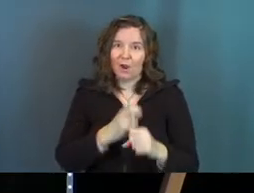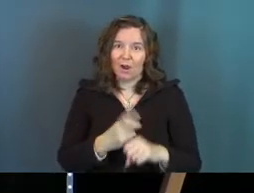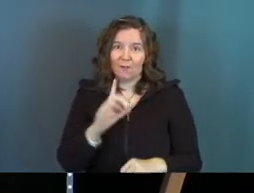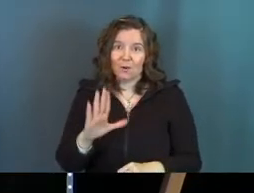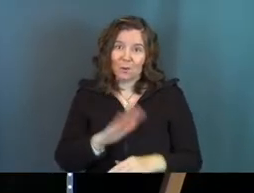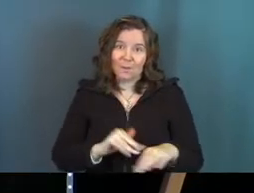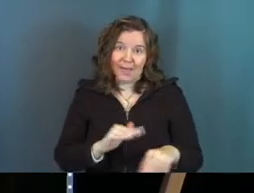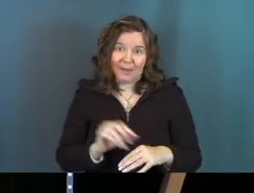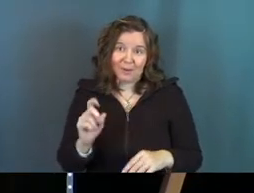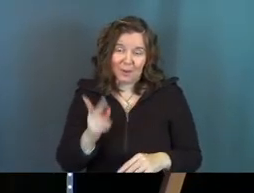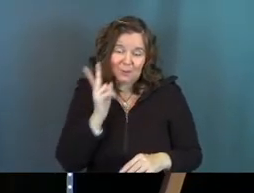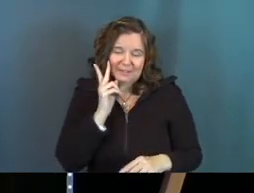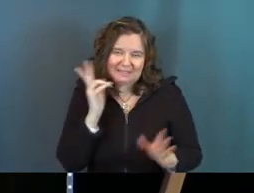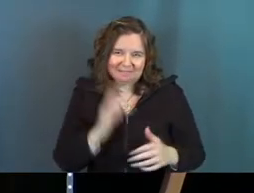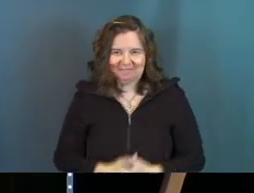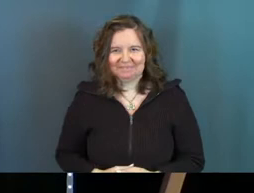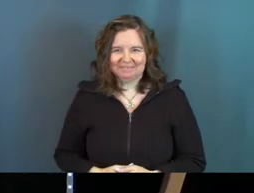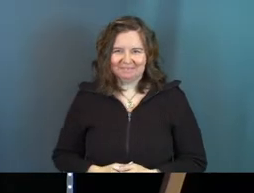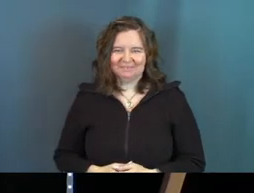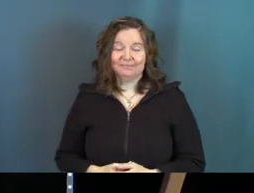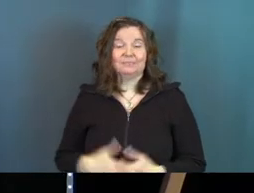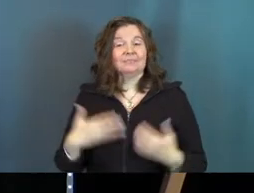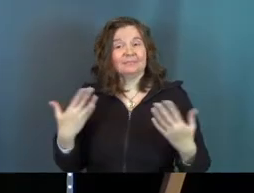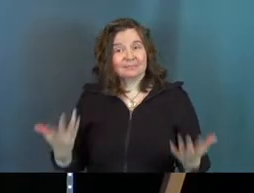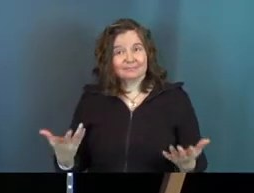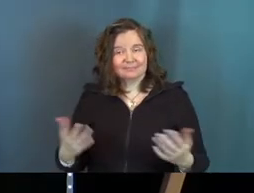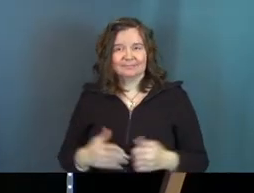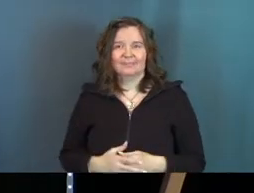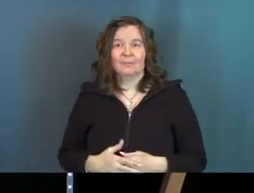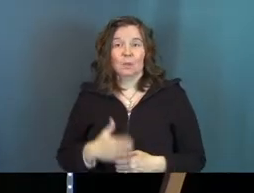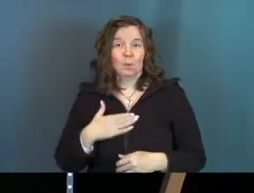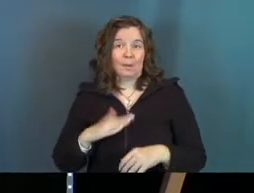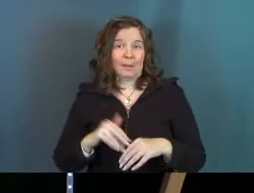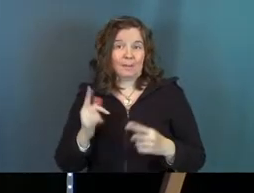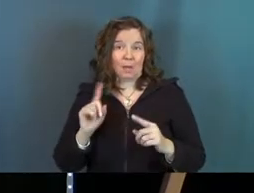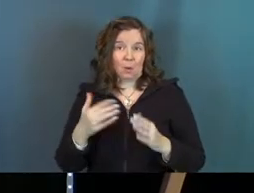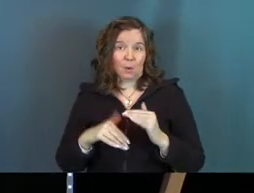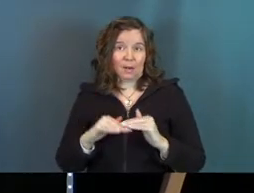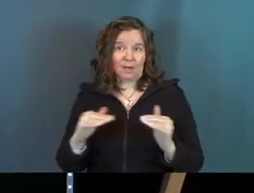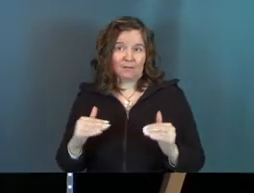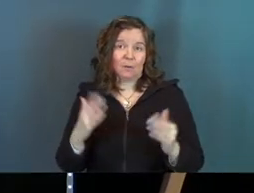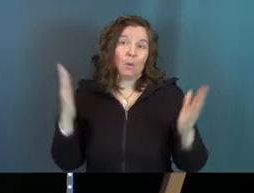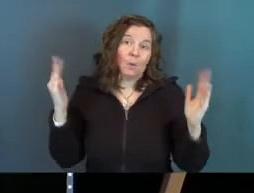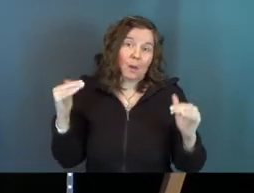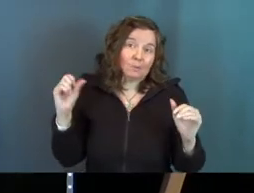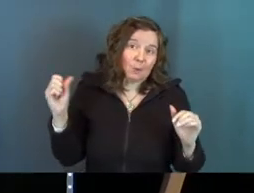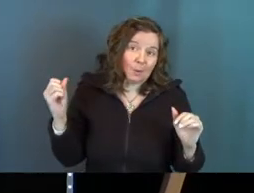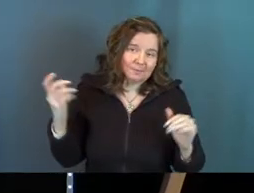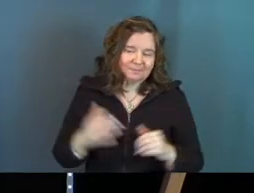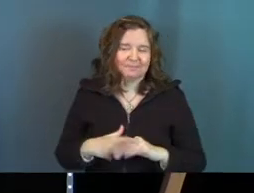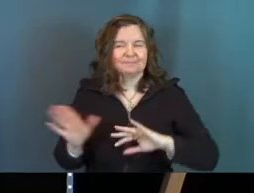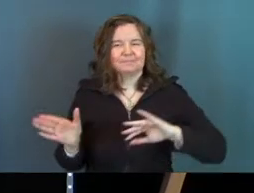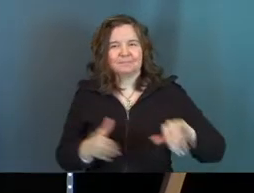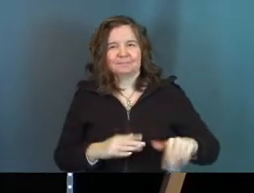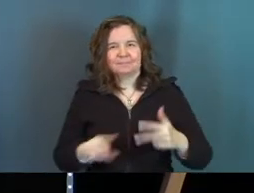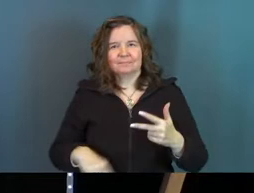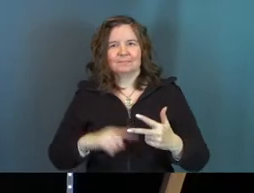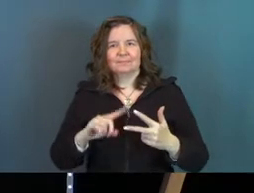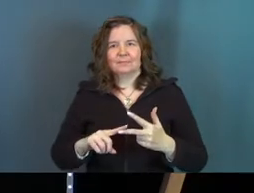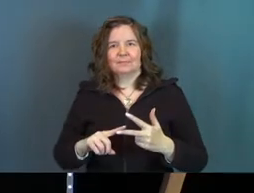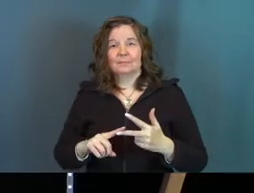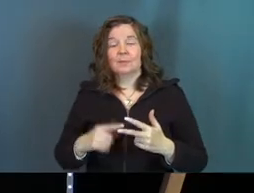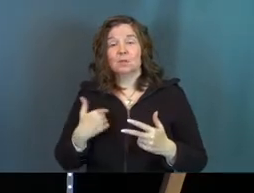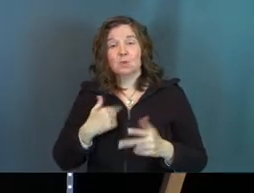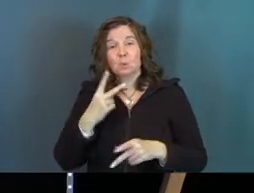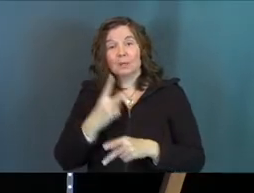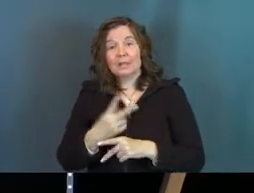your pet, okay? We'll see. So will my pet go to heaven? We hope so, right? The next thing, don't know, but we hope so.